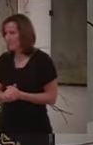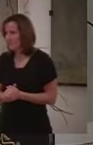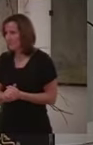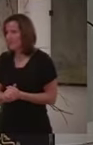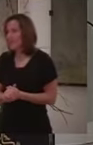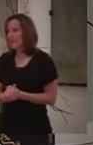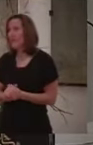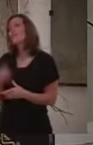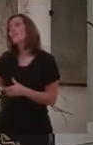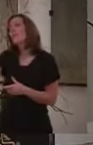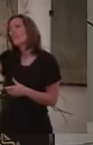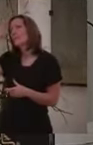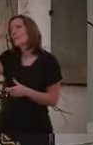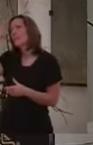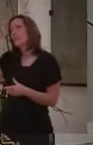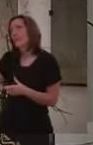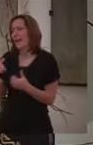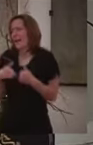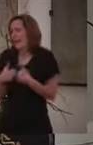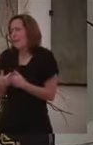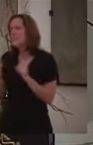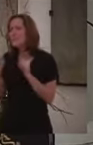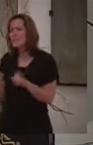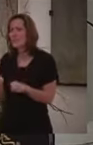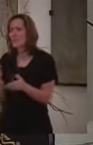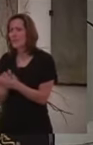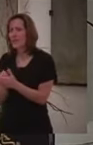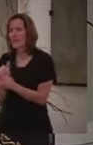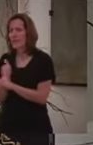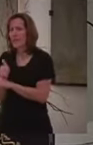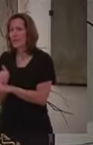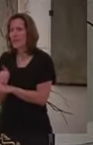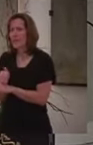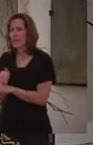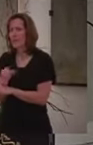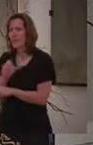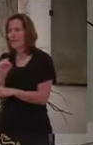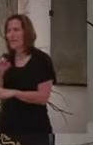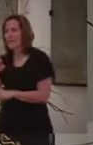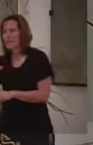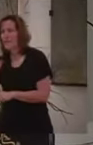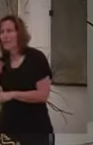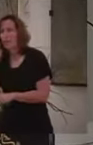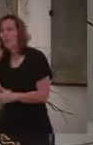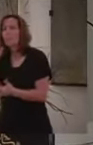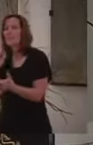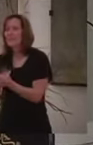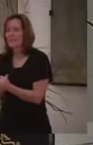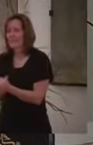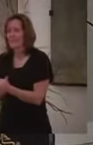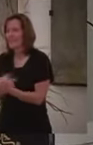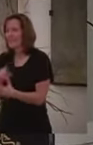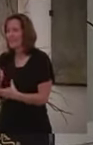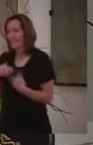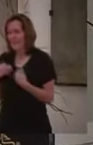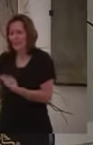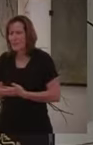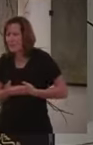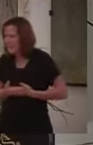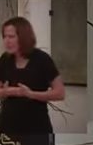I mean, consider, how is it possible that Abraham and Sarah could believe that they would bear a